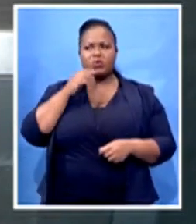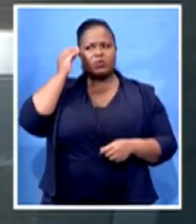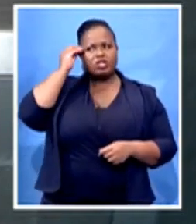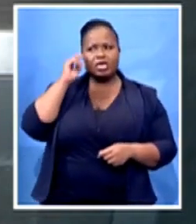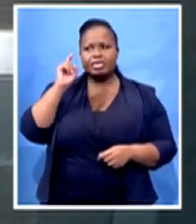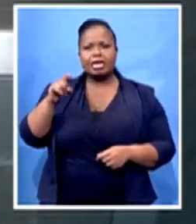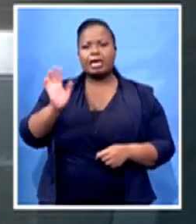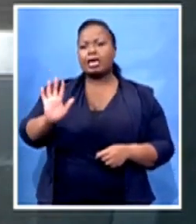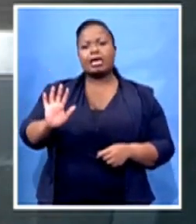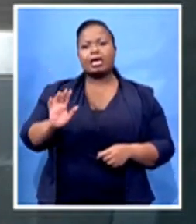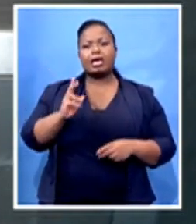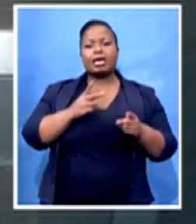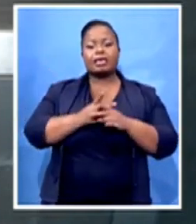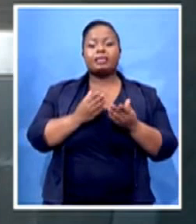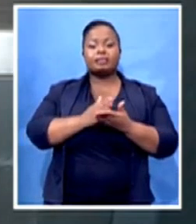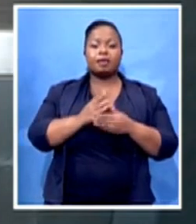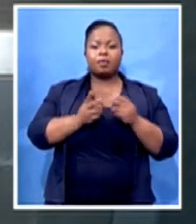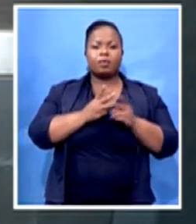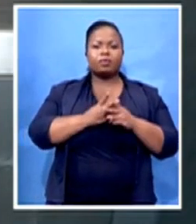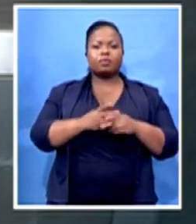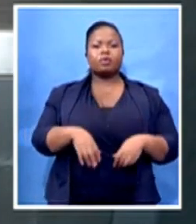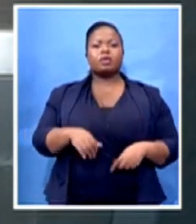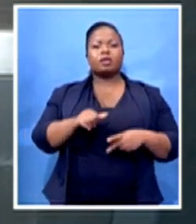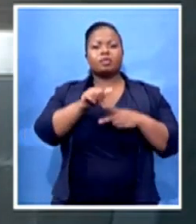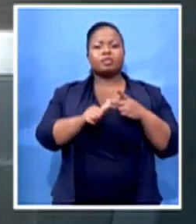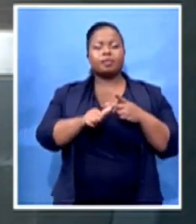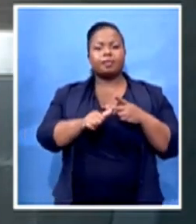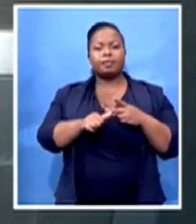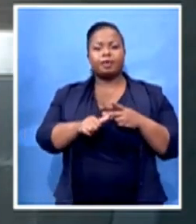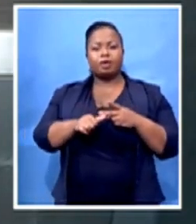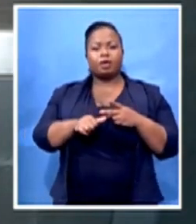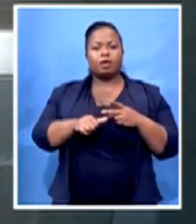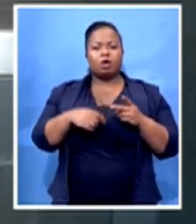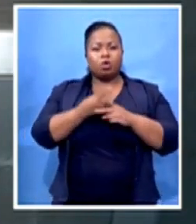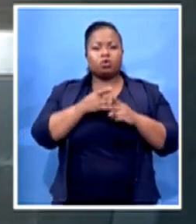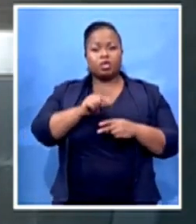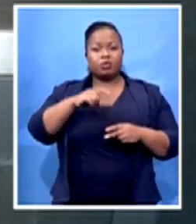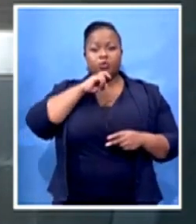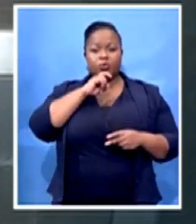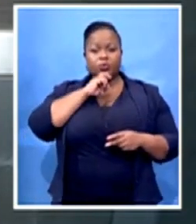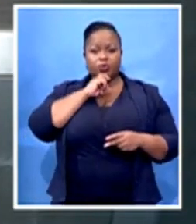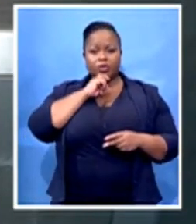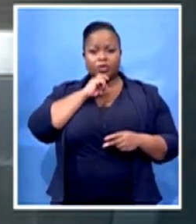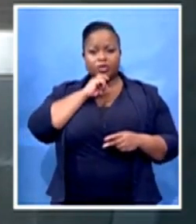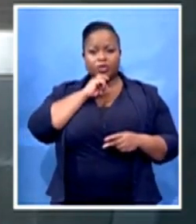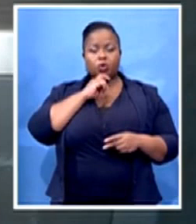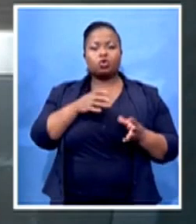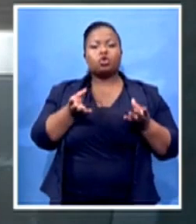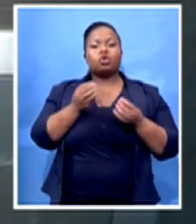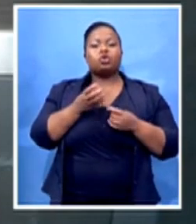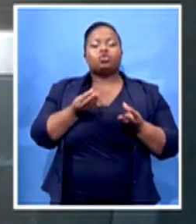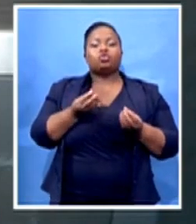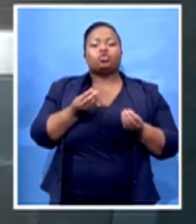updated. So the software that you use is critical that you keep that software updated. But the other key thing that you should do